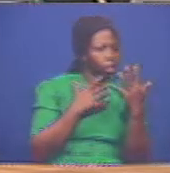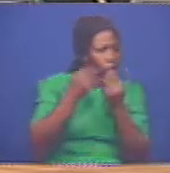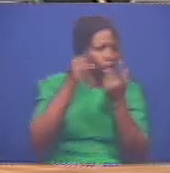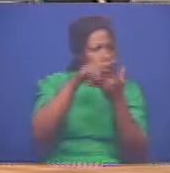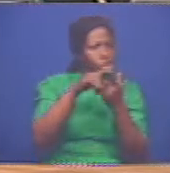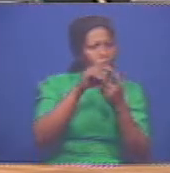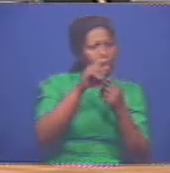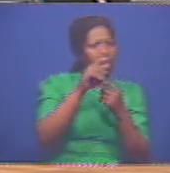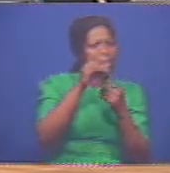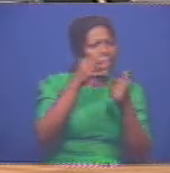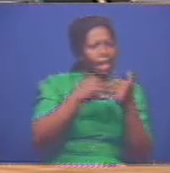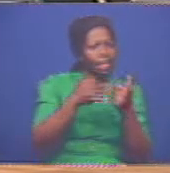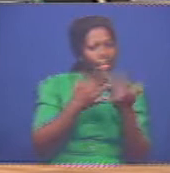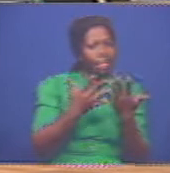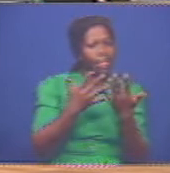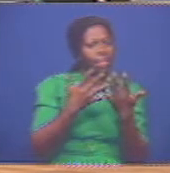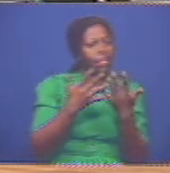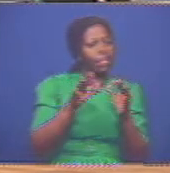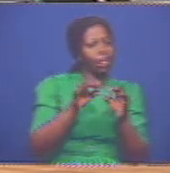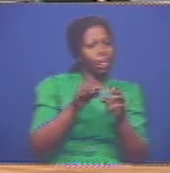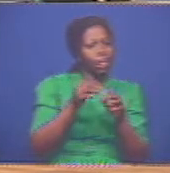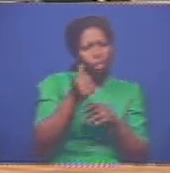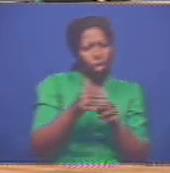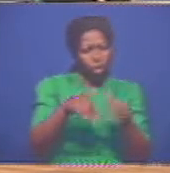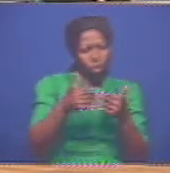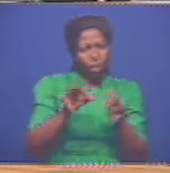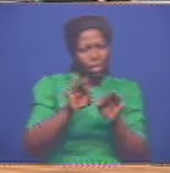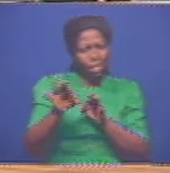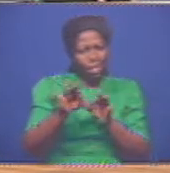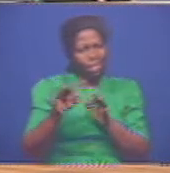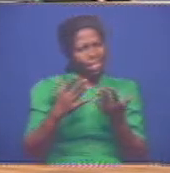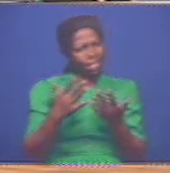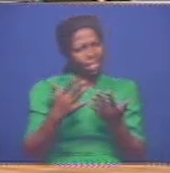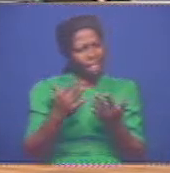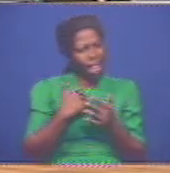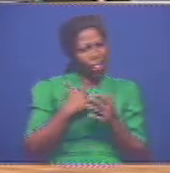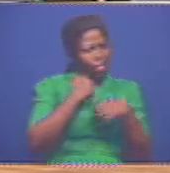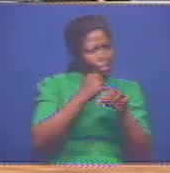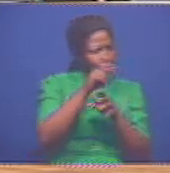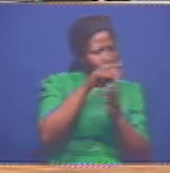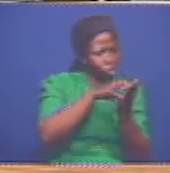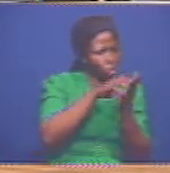or 1/8 of an acre. Have we made the situation worse?